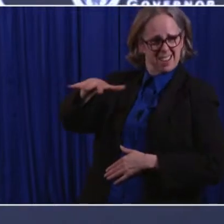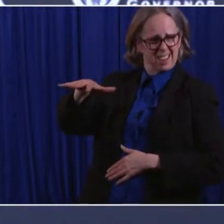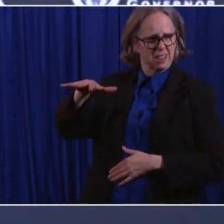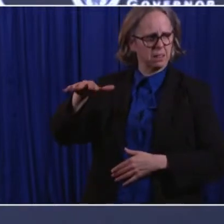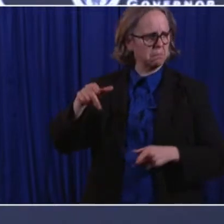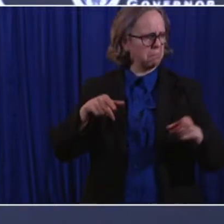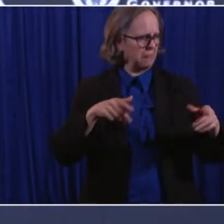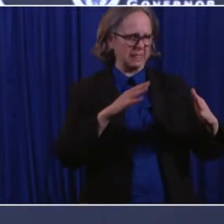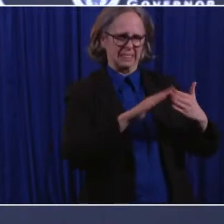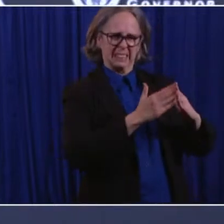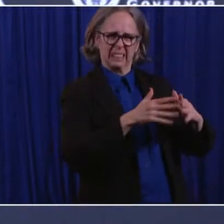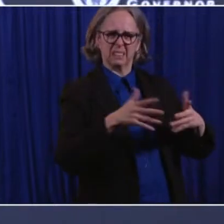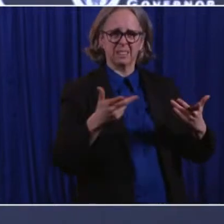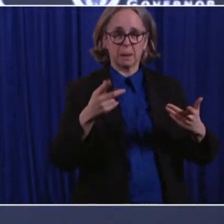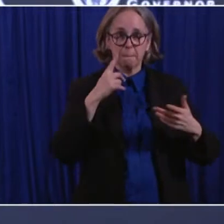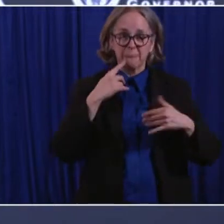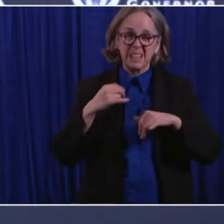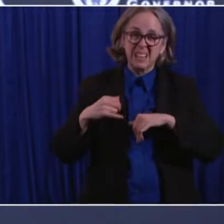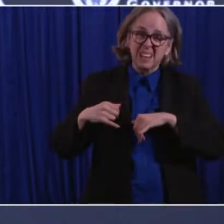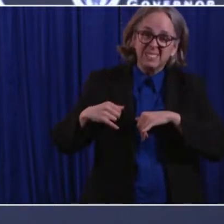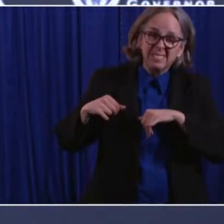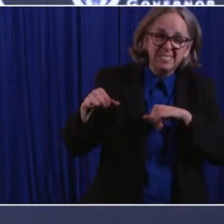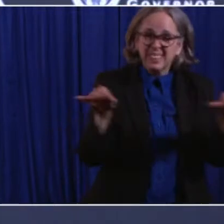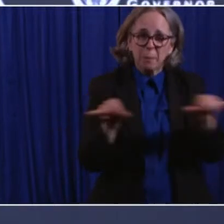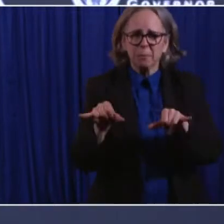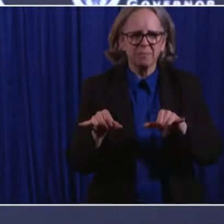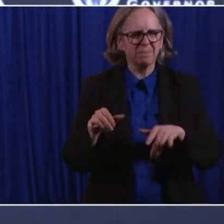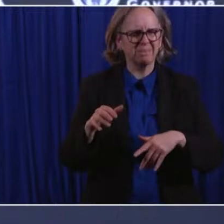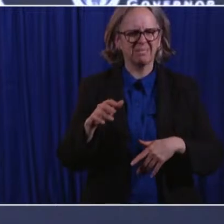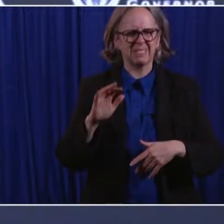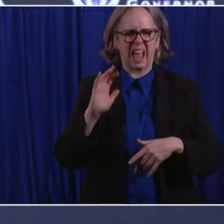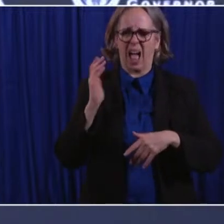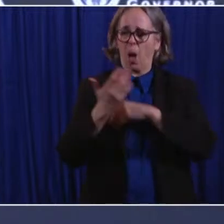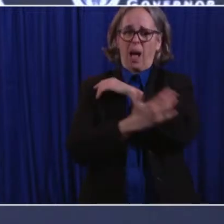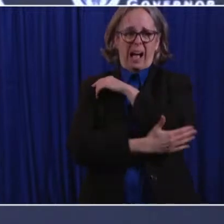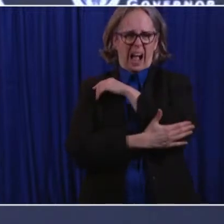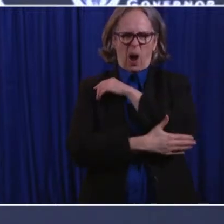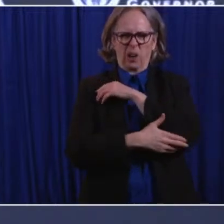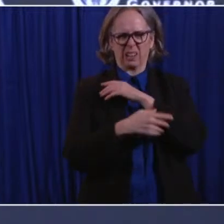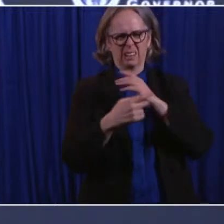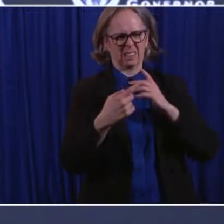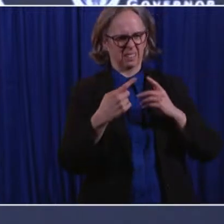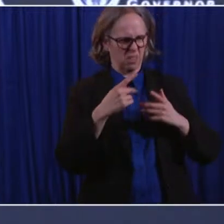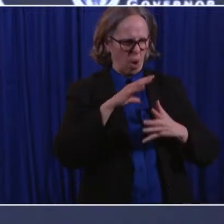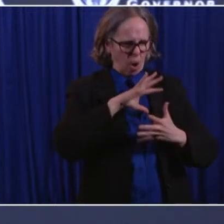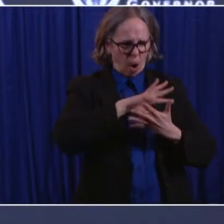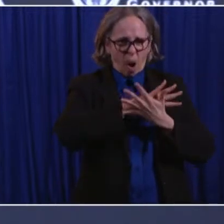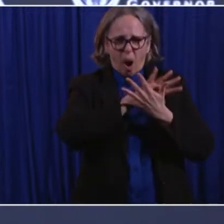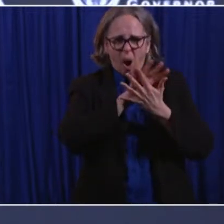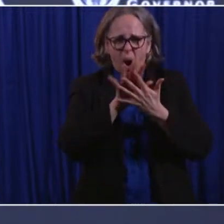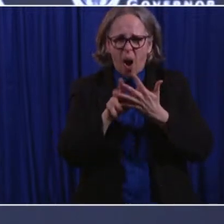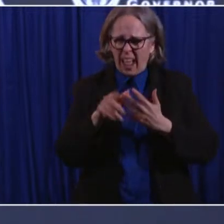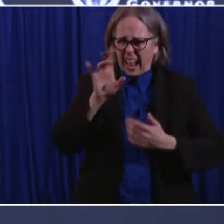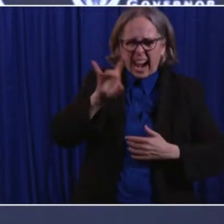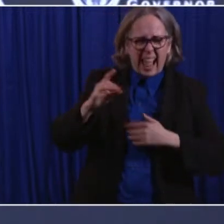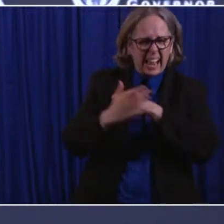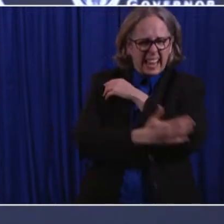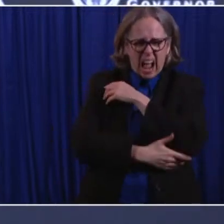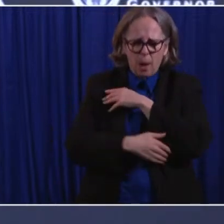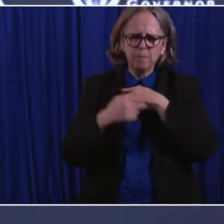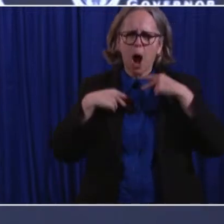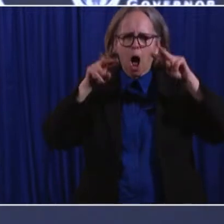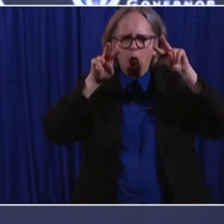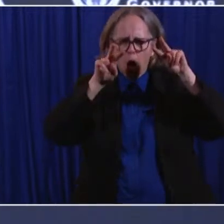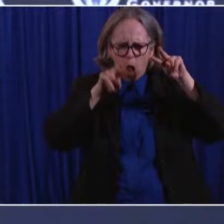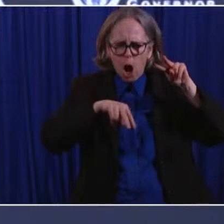look at our 1 through 88 list of counties based on the percentage of their population